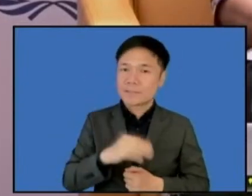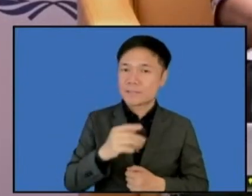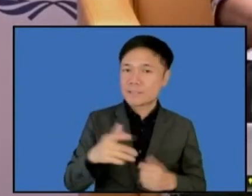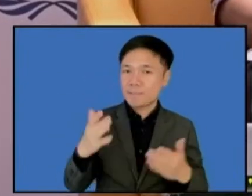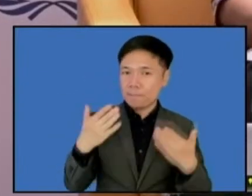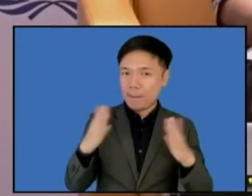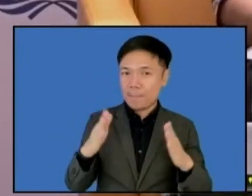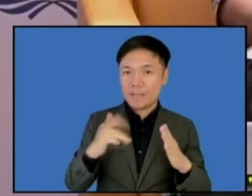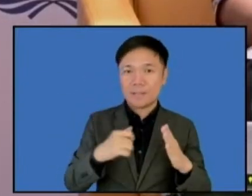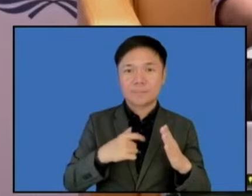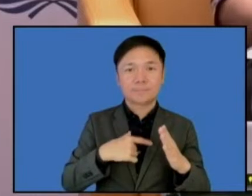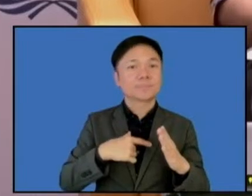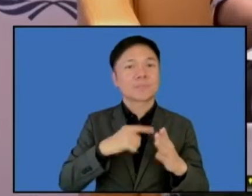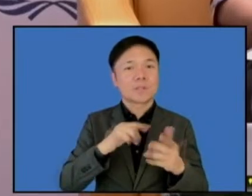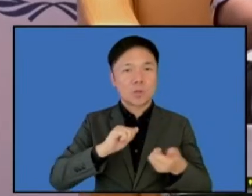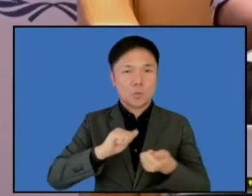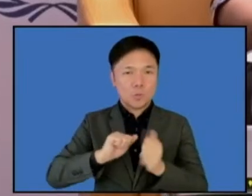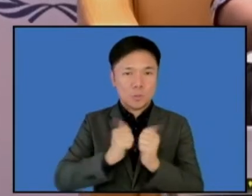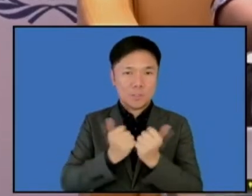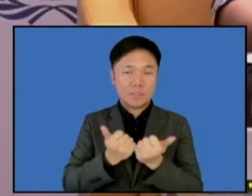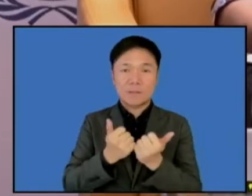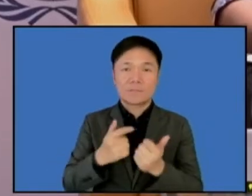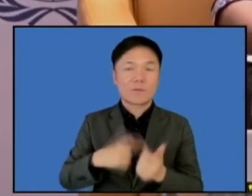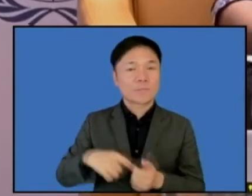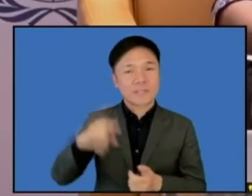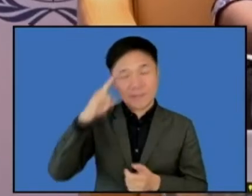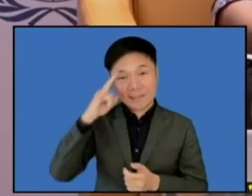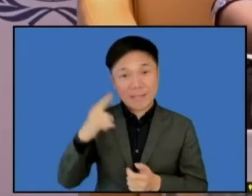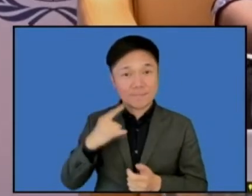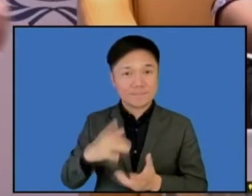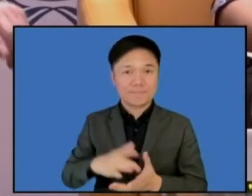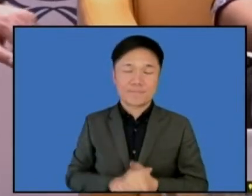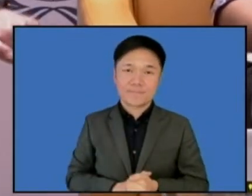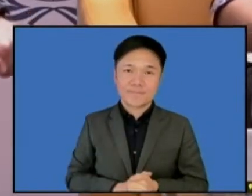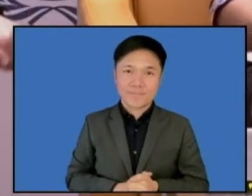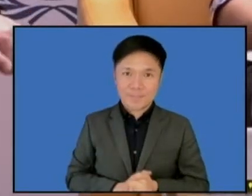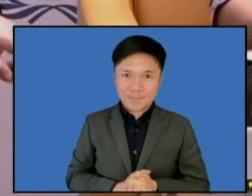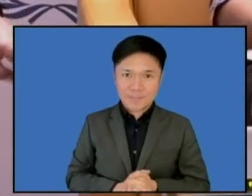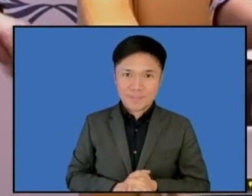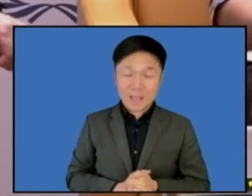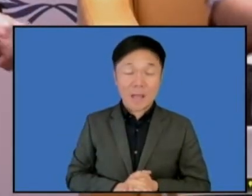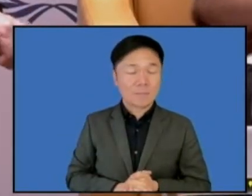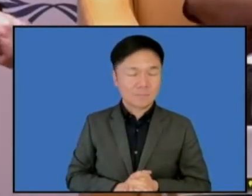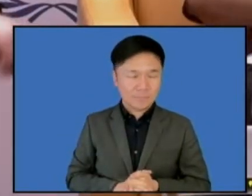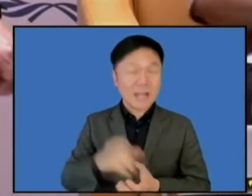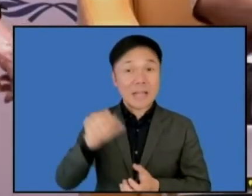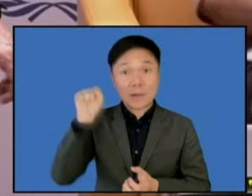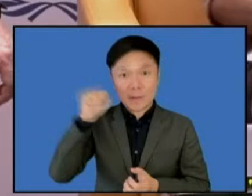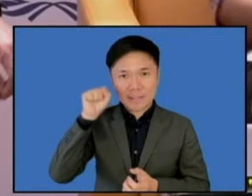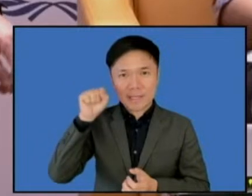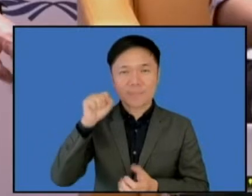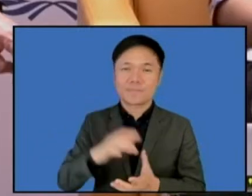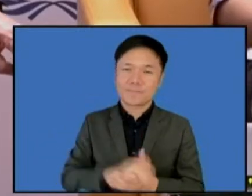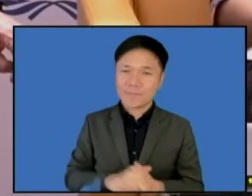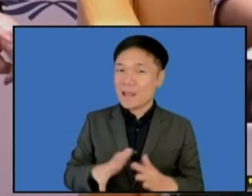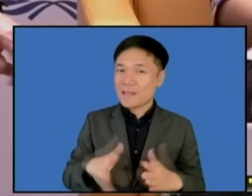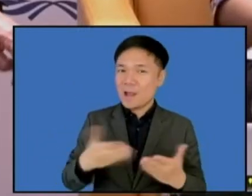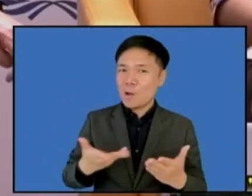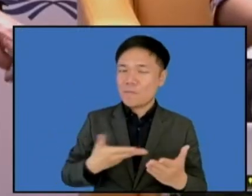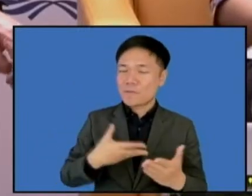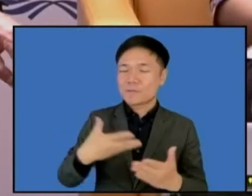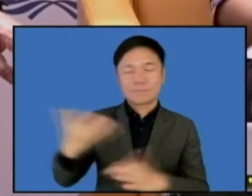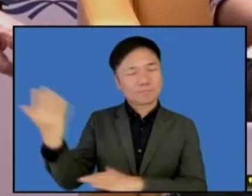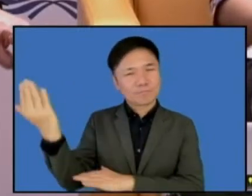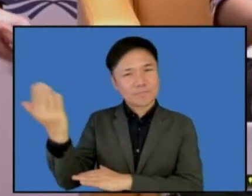co-founder in Kyrgyzstan. Ms. Dunganeva, my question to you would be, how does migrant exclusion limit